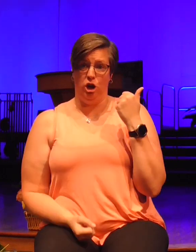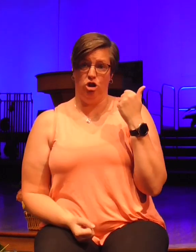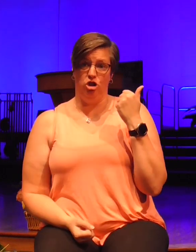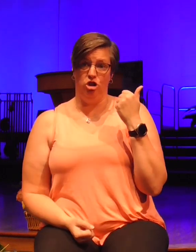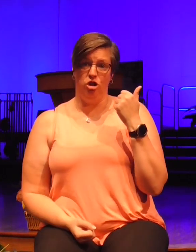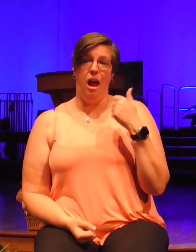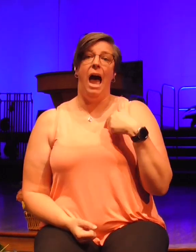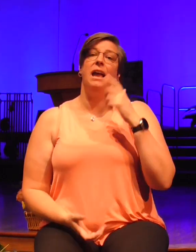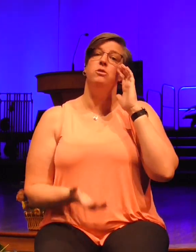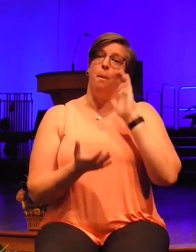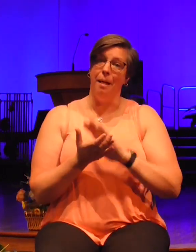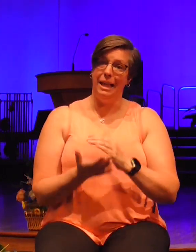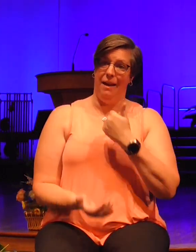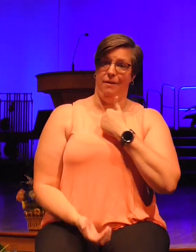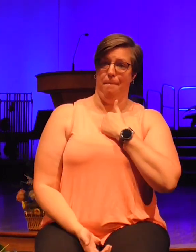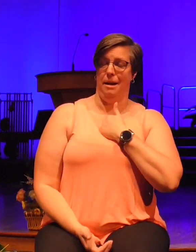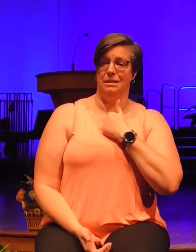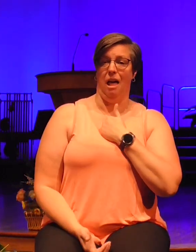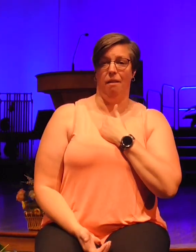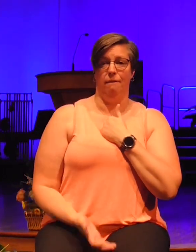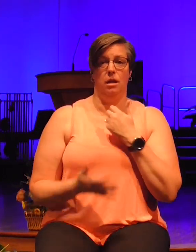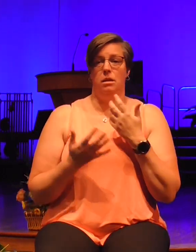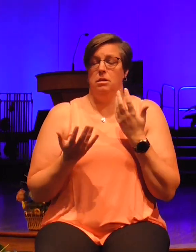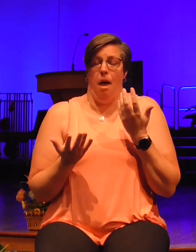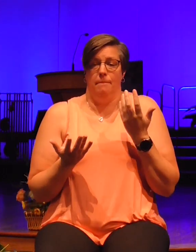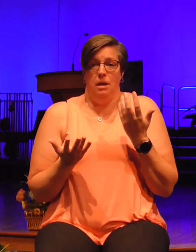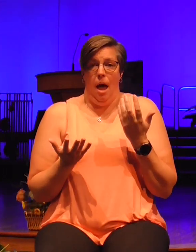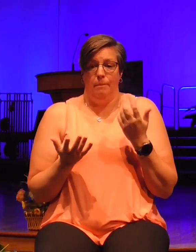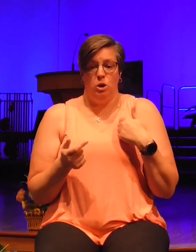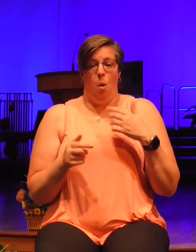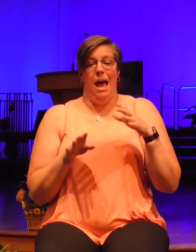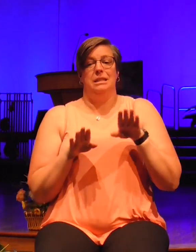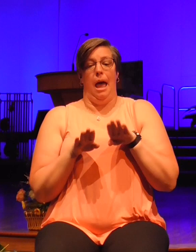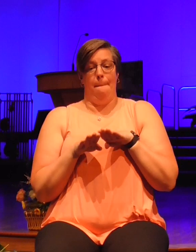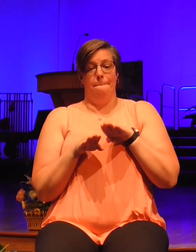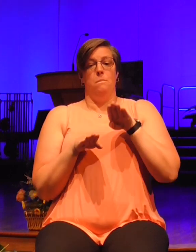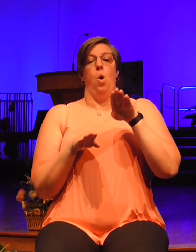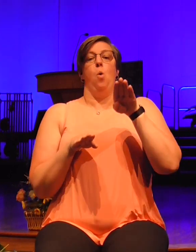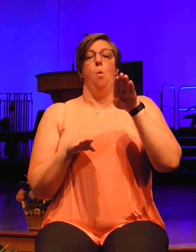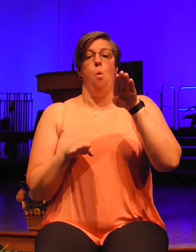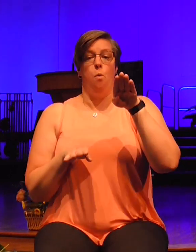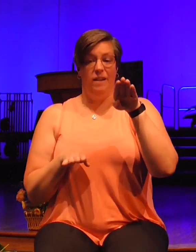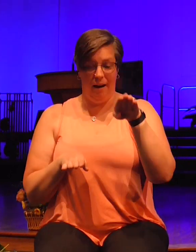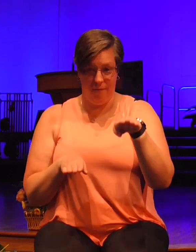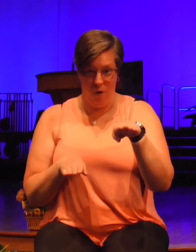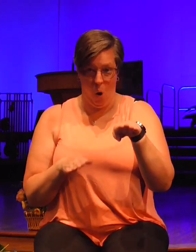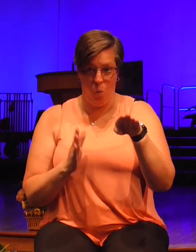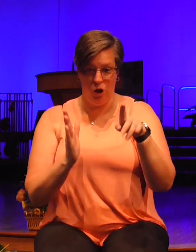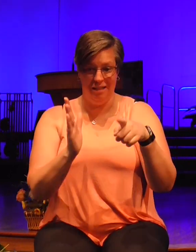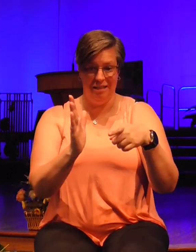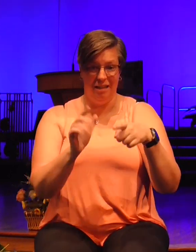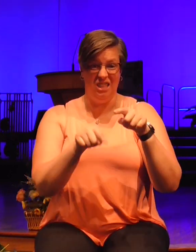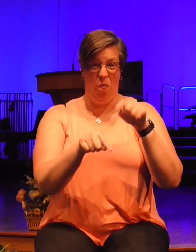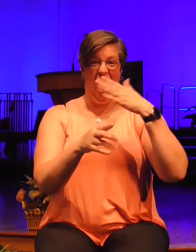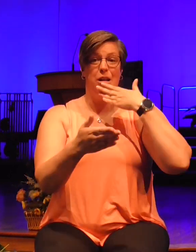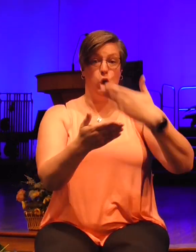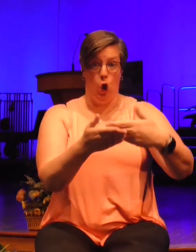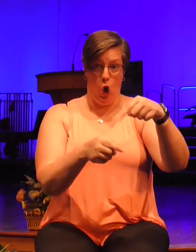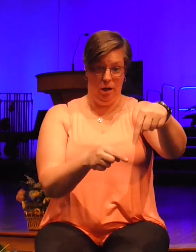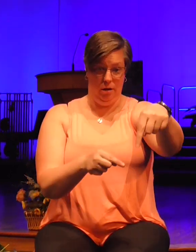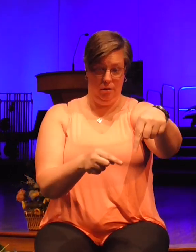to believe in myself. And so as I'm moving forward towards my good, sometimes out of